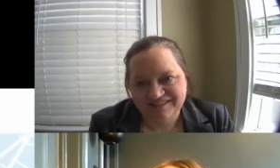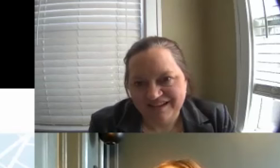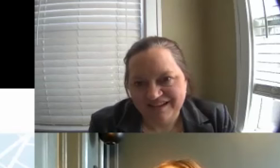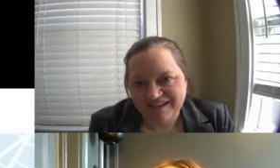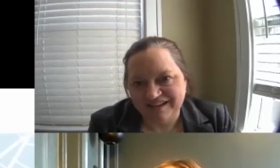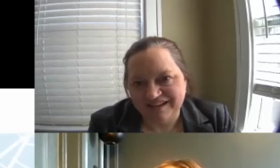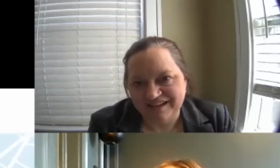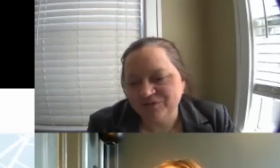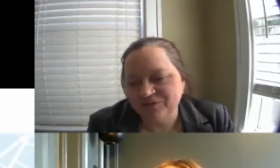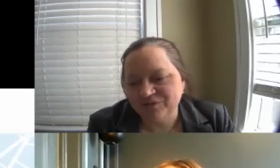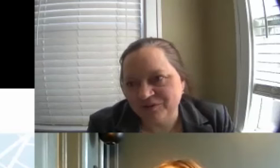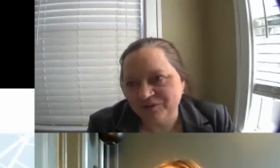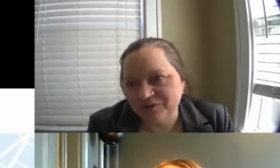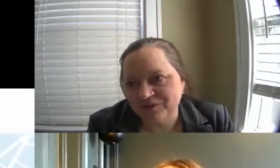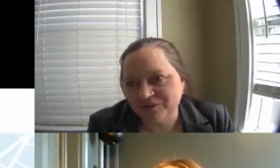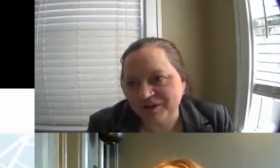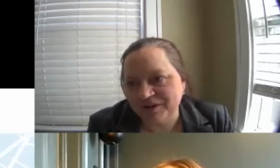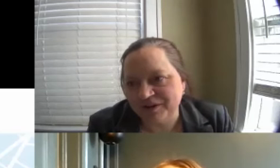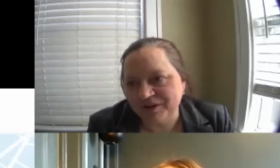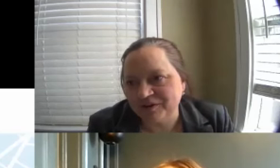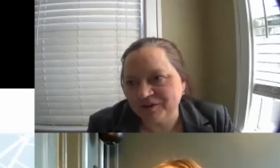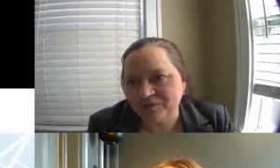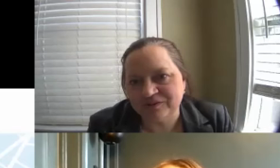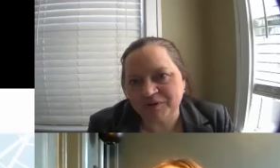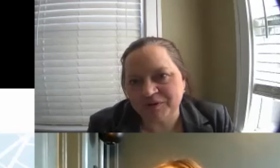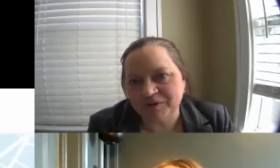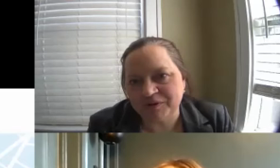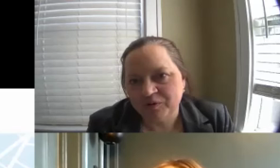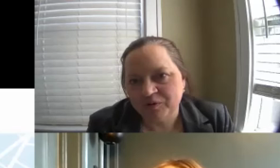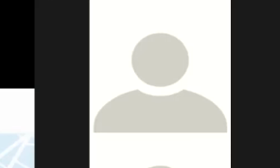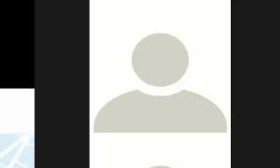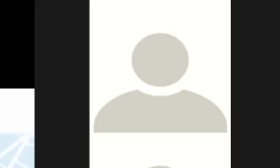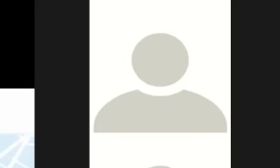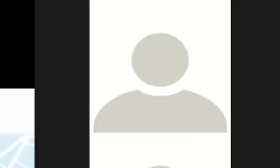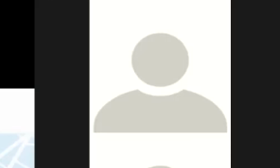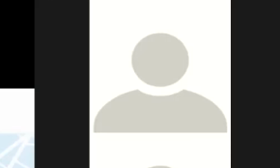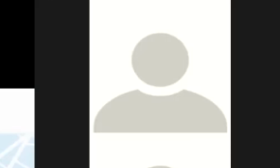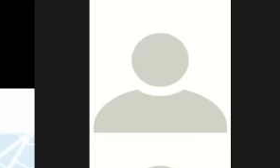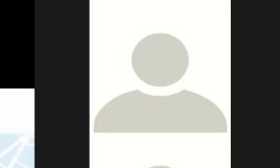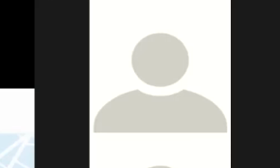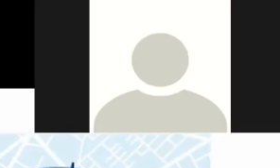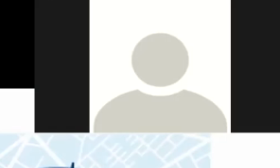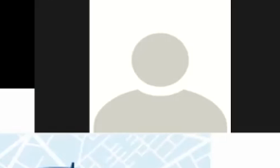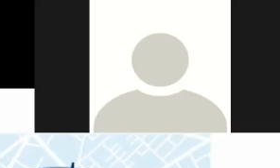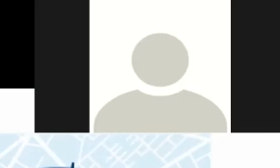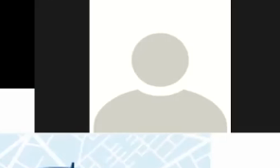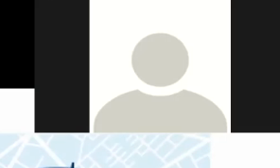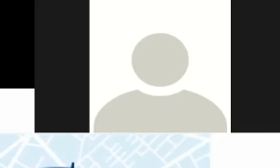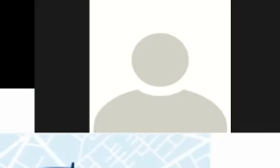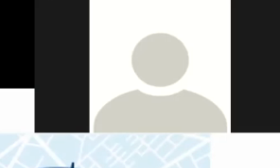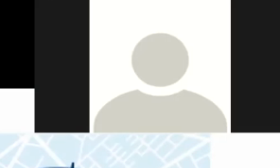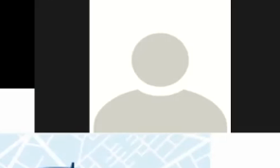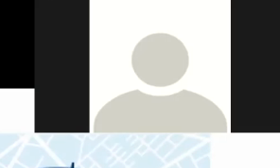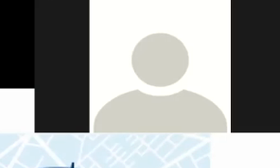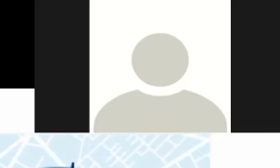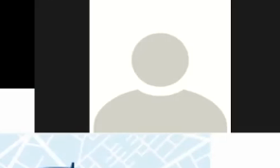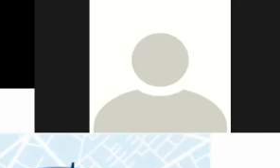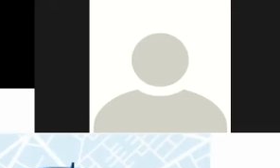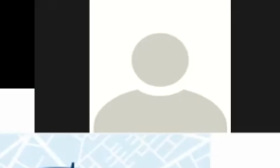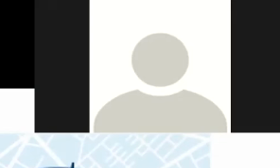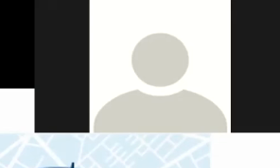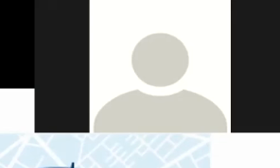I just want to echo what Dawan said about careers. I mean, we've been really trying to promote that in Ohio too. And I think